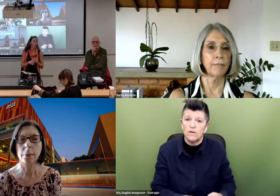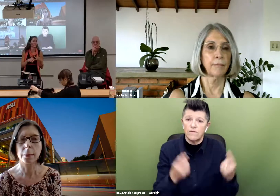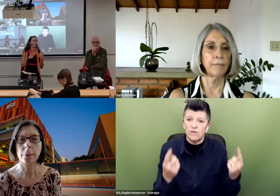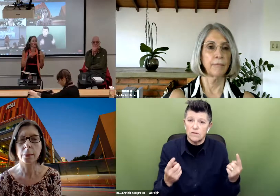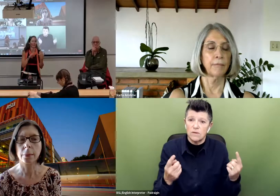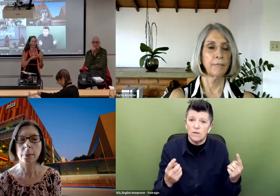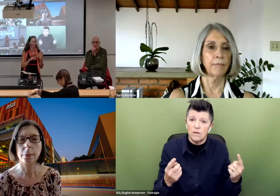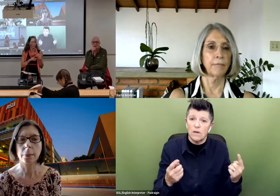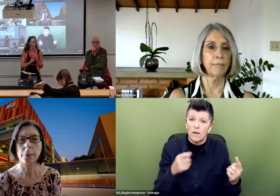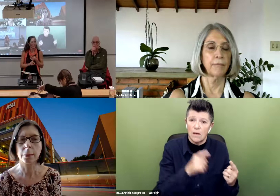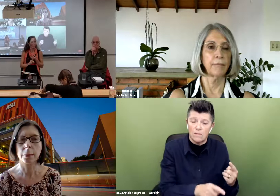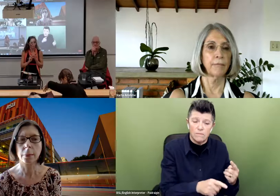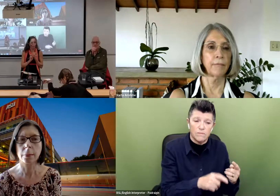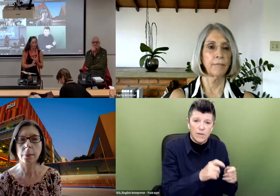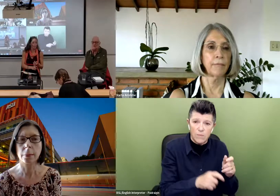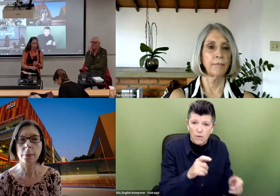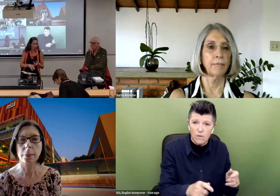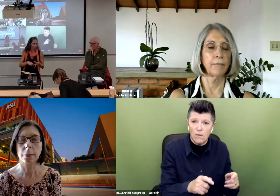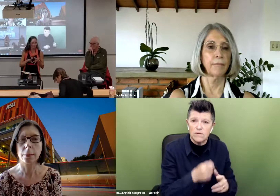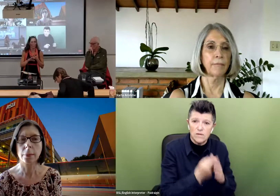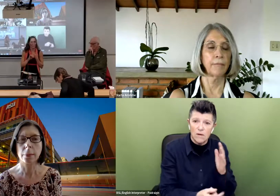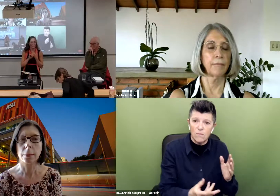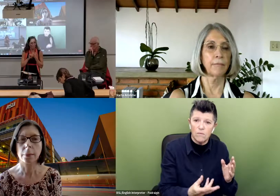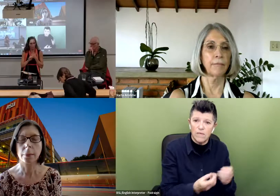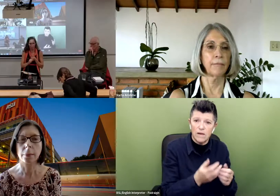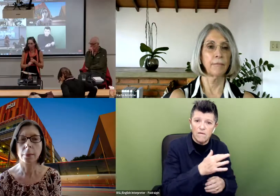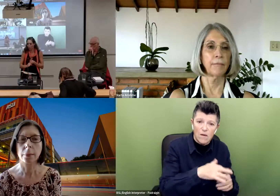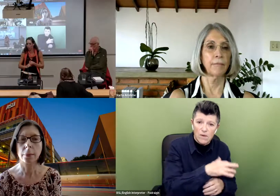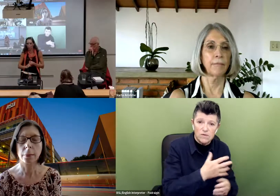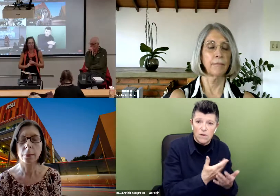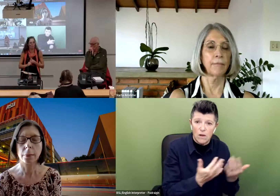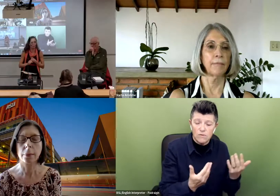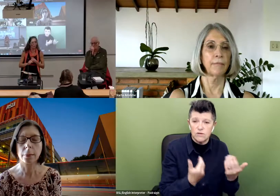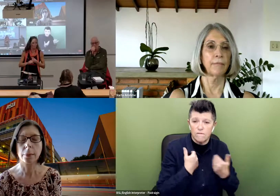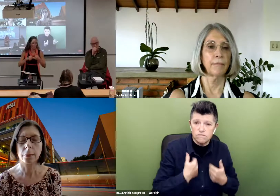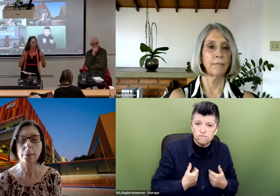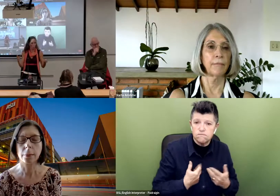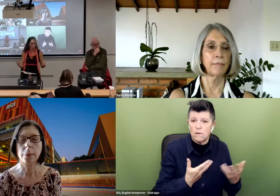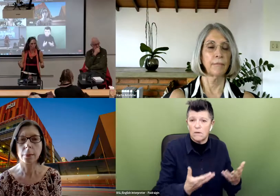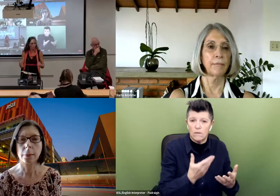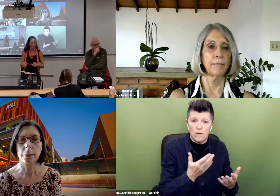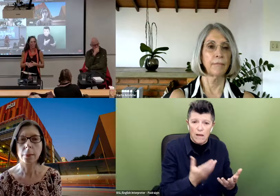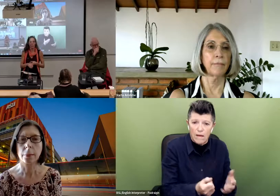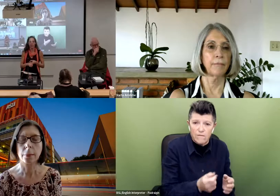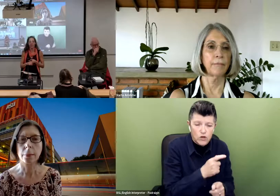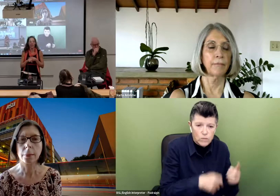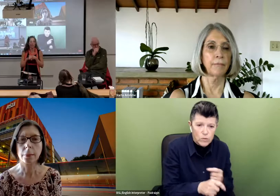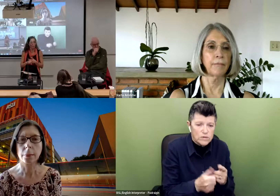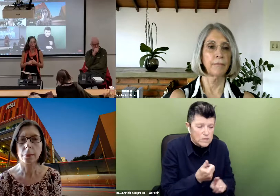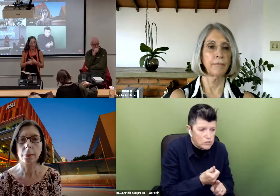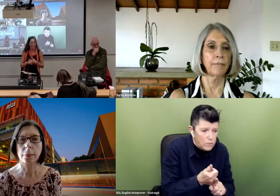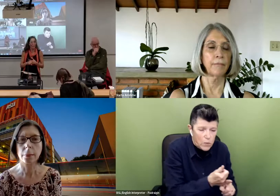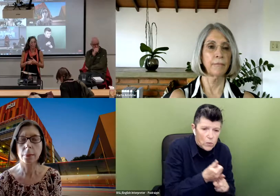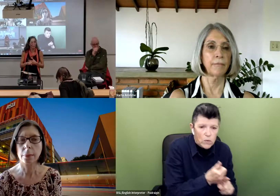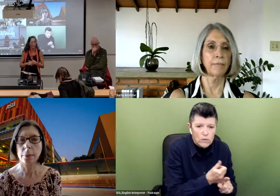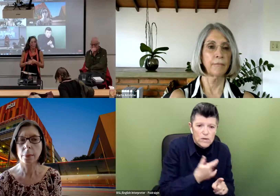within families that have kind of a lot of economic resources and live in close-knit communities where they have support, where there's other